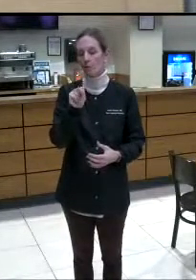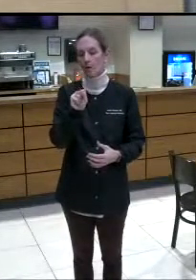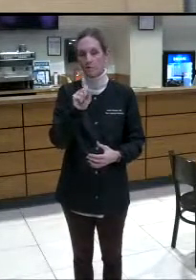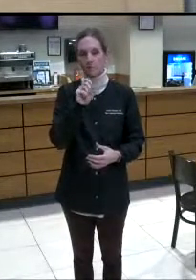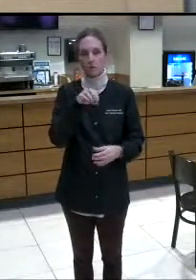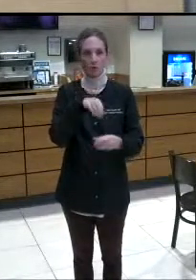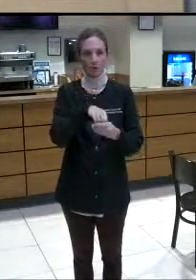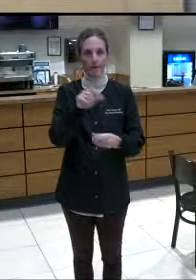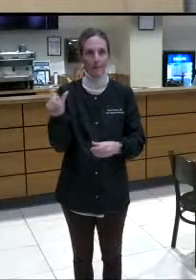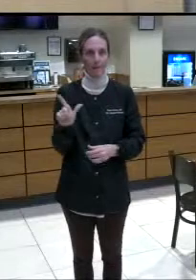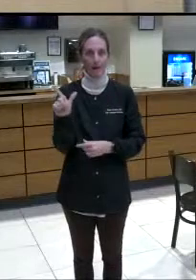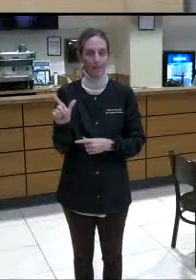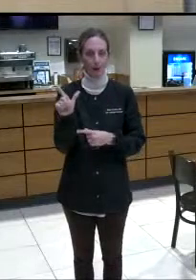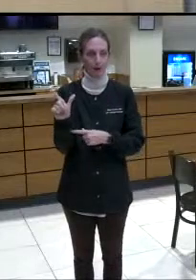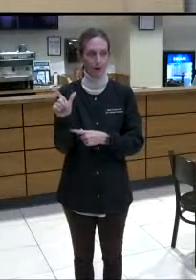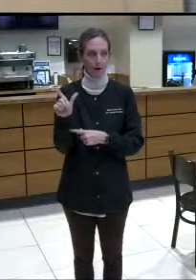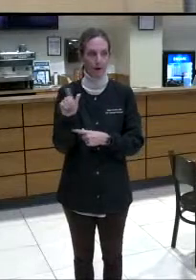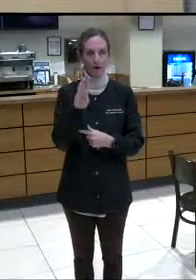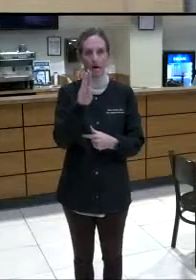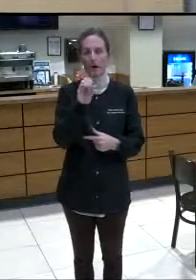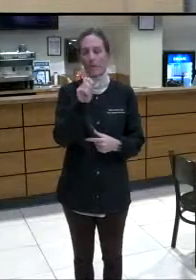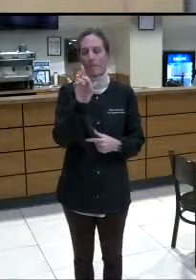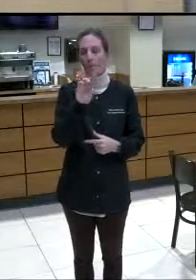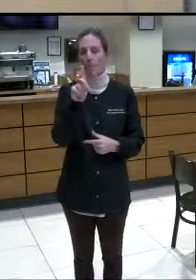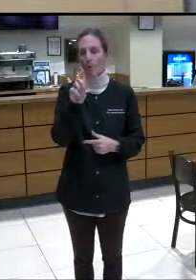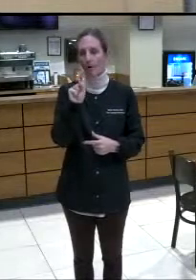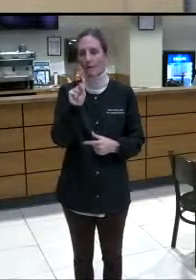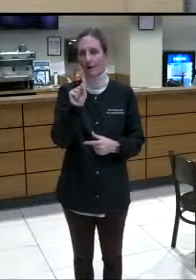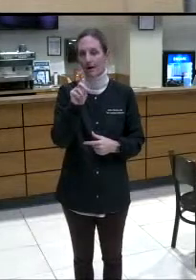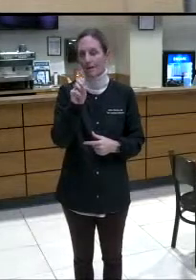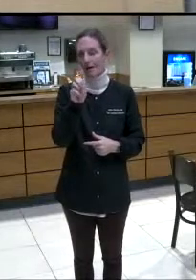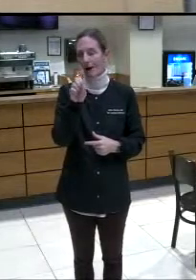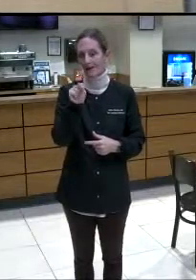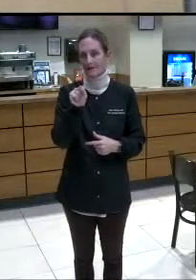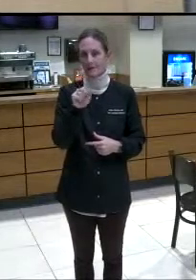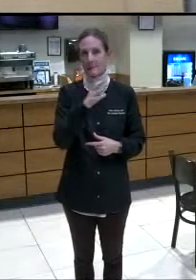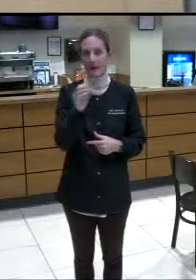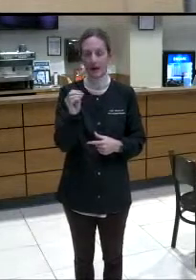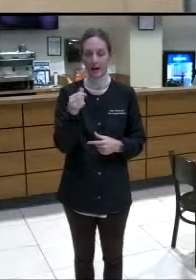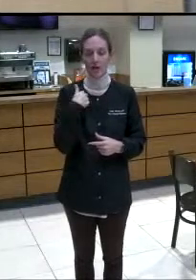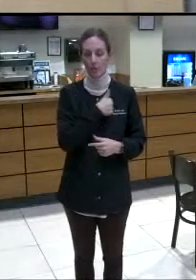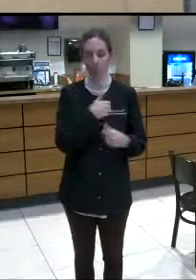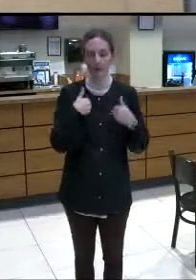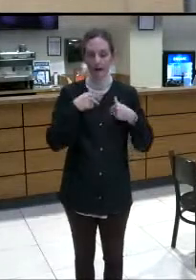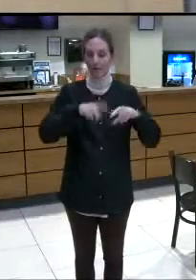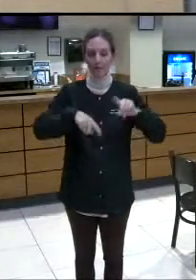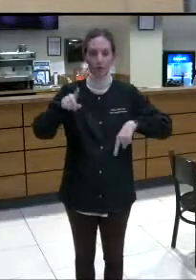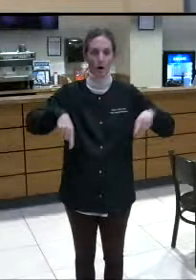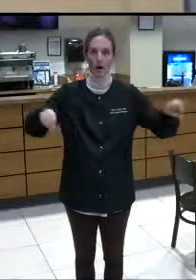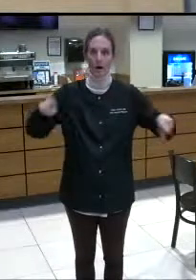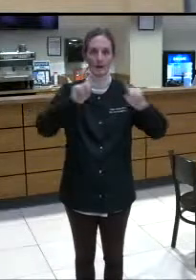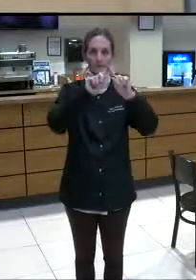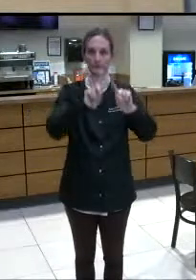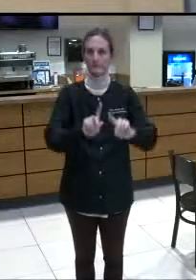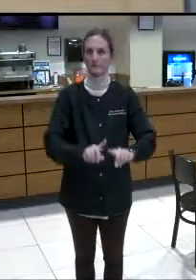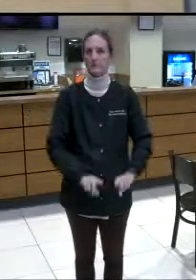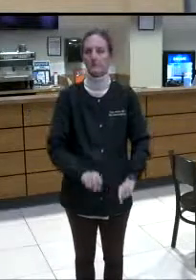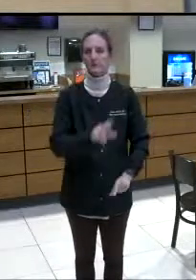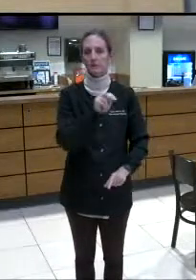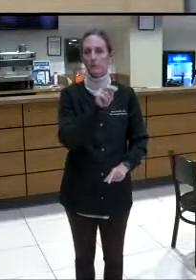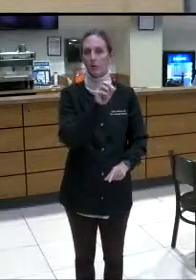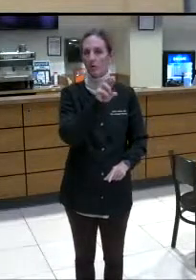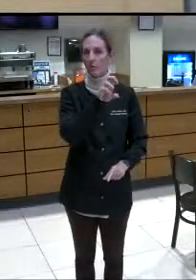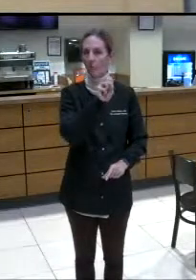library in board docs, and we have a variety of different norms there. Just lost